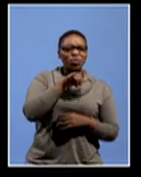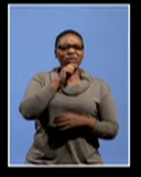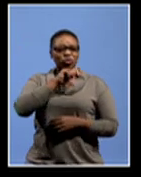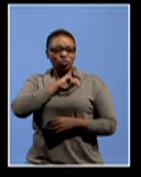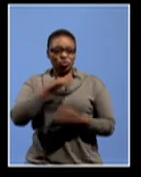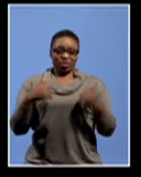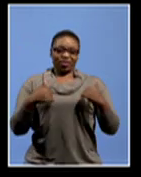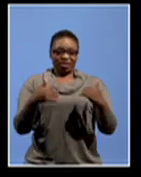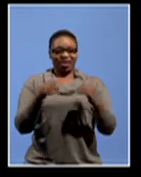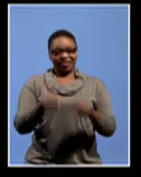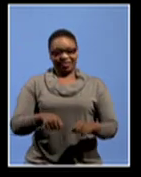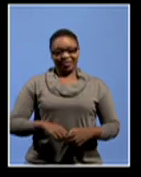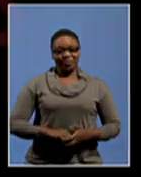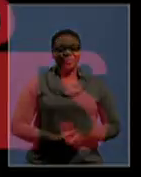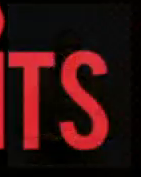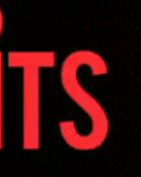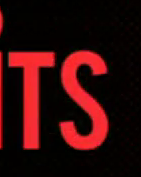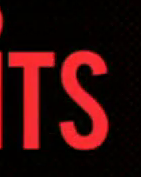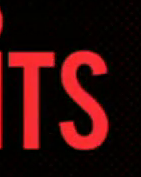Let's get started.